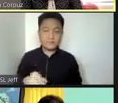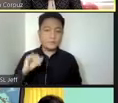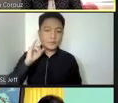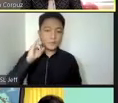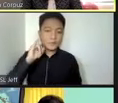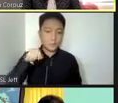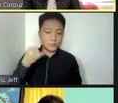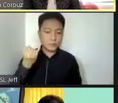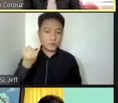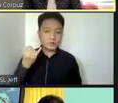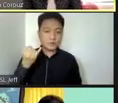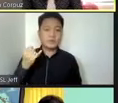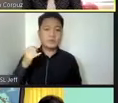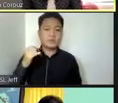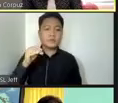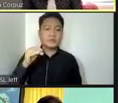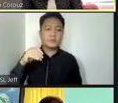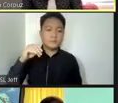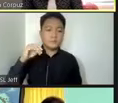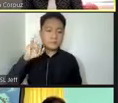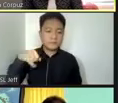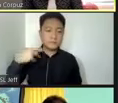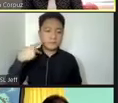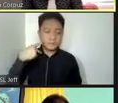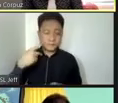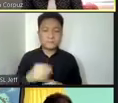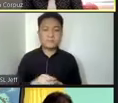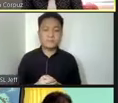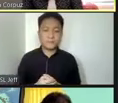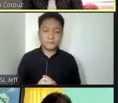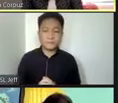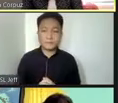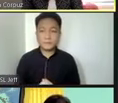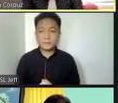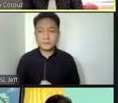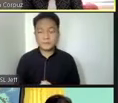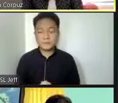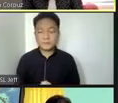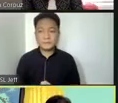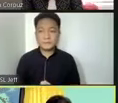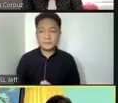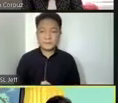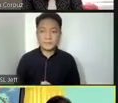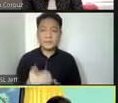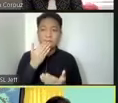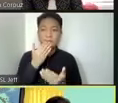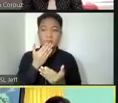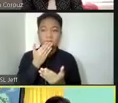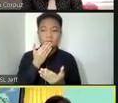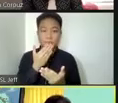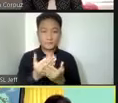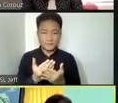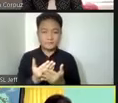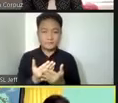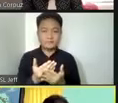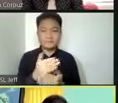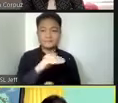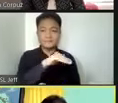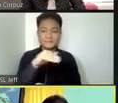Good afternoon. Can everybody hear me? Hi, Ms. Georgie. Hello. Good afternoon. Yes, we can hear you. We can see you.